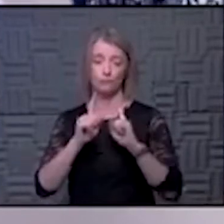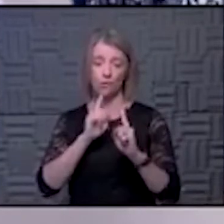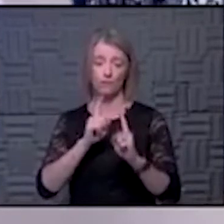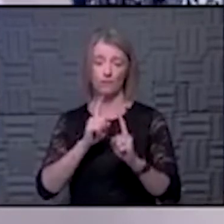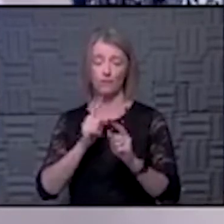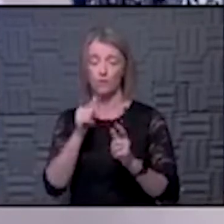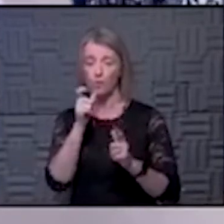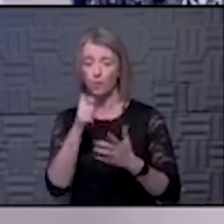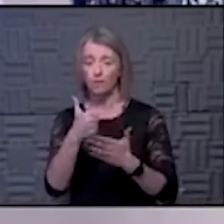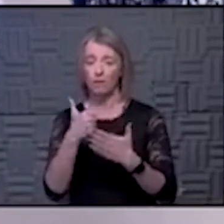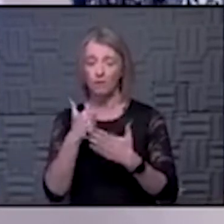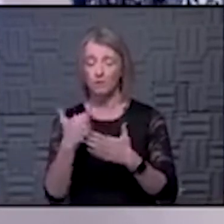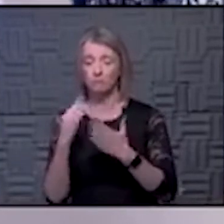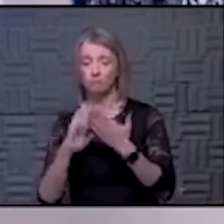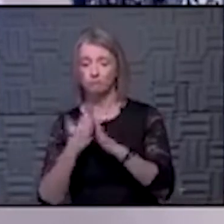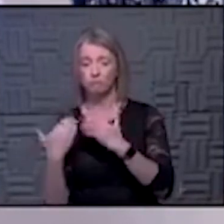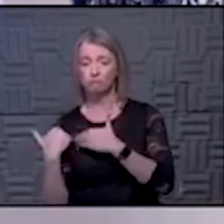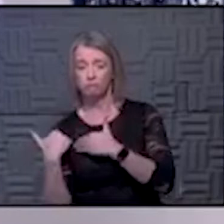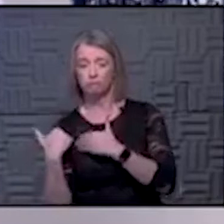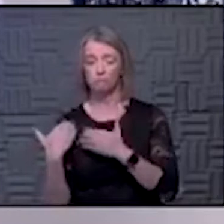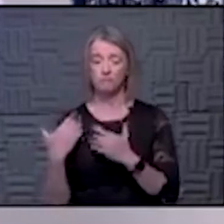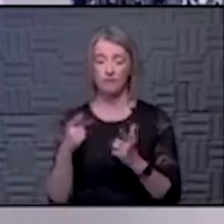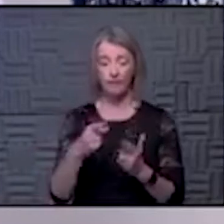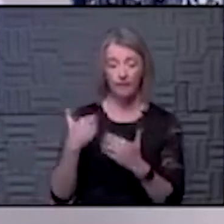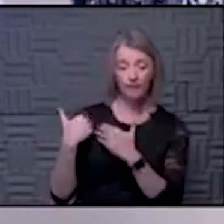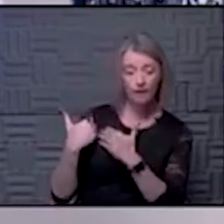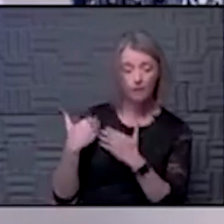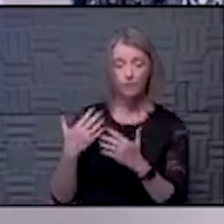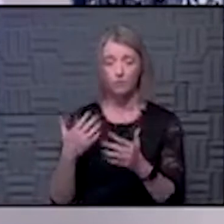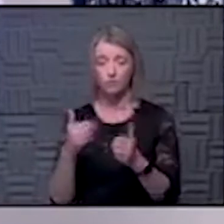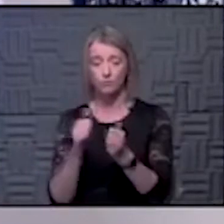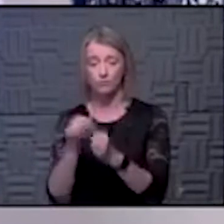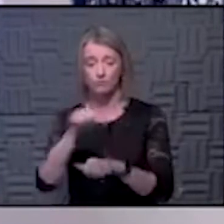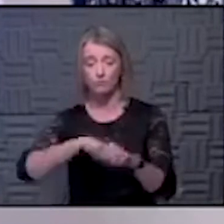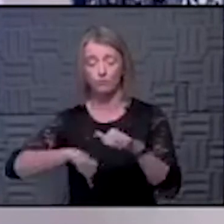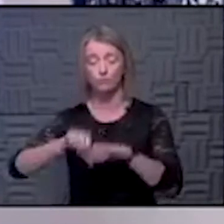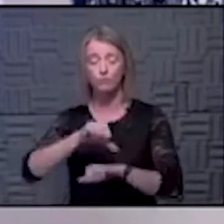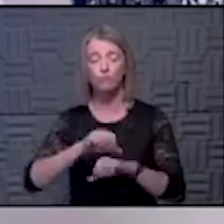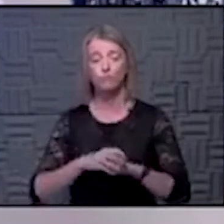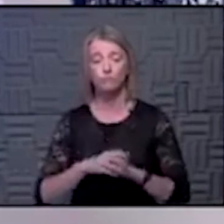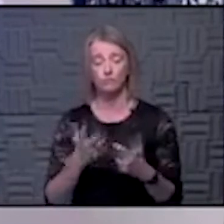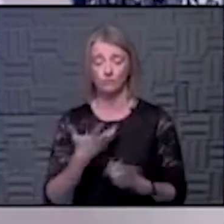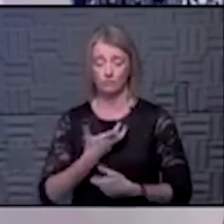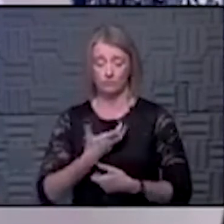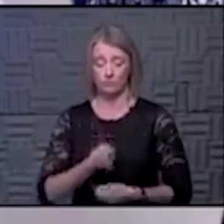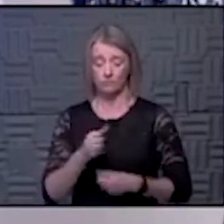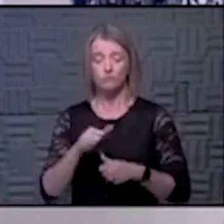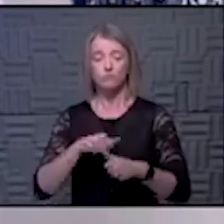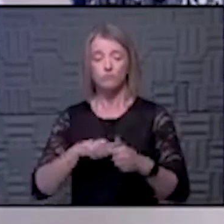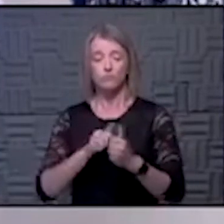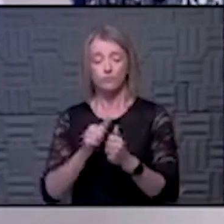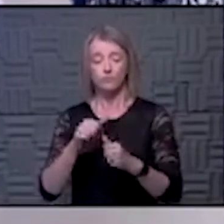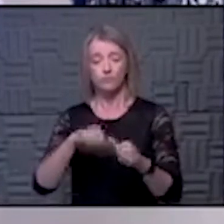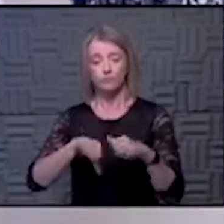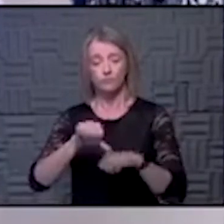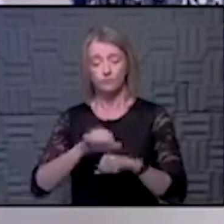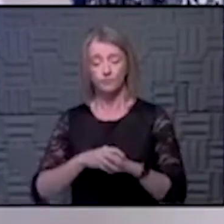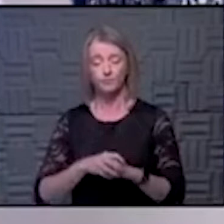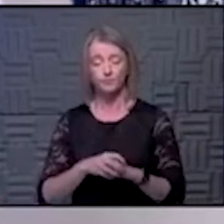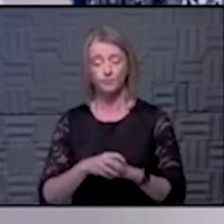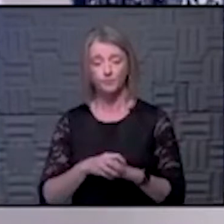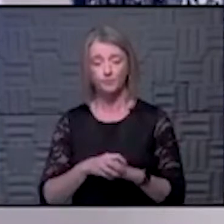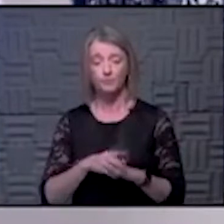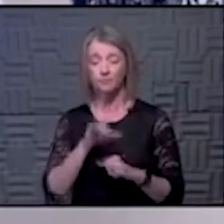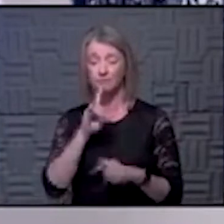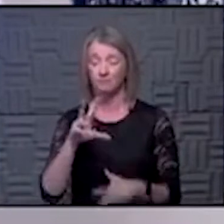me accountable. And again, I hold people accountable, that and trust me with that. And again, just